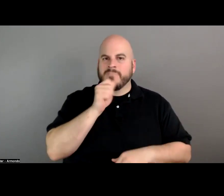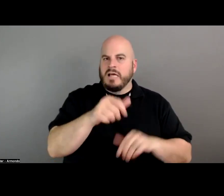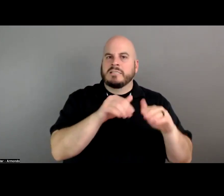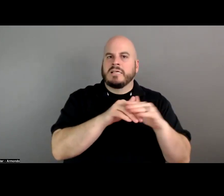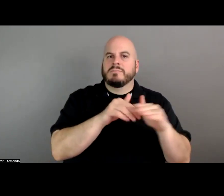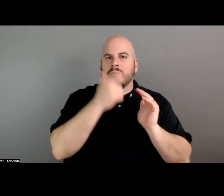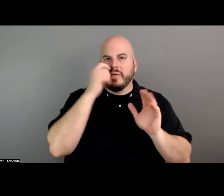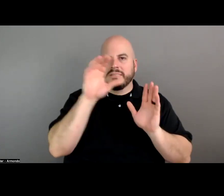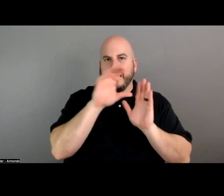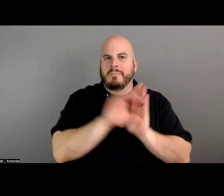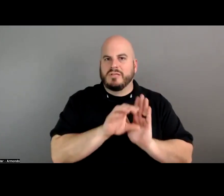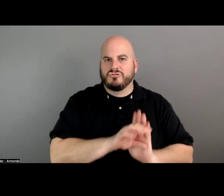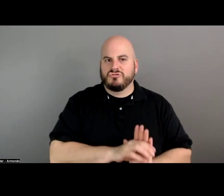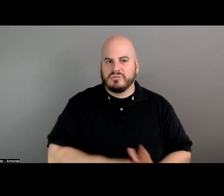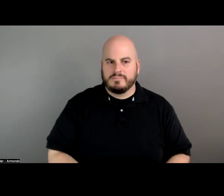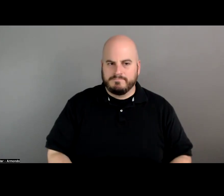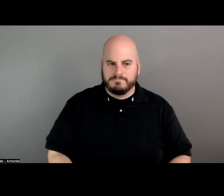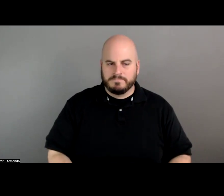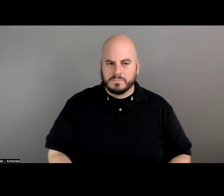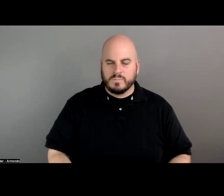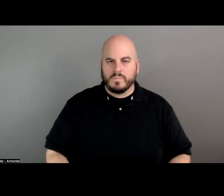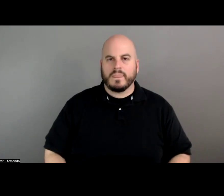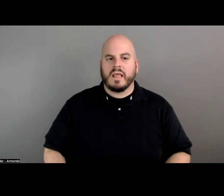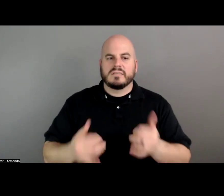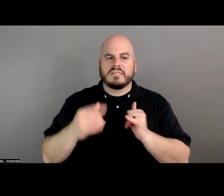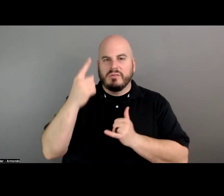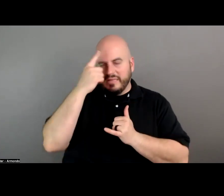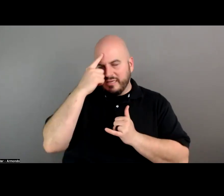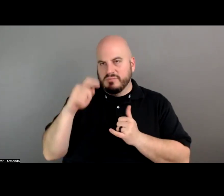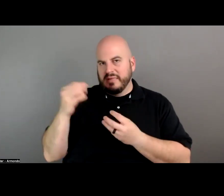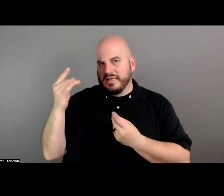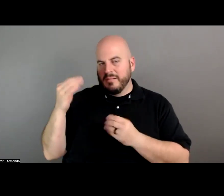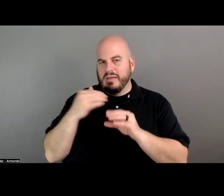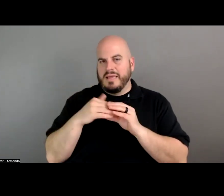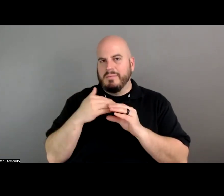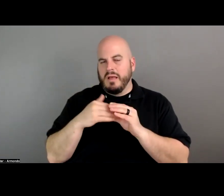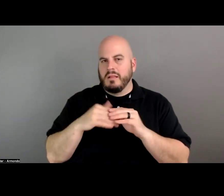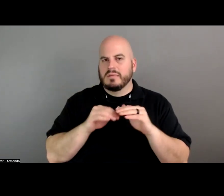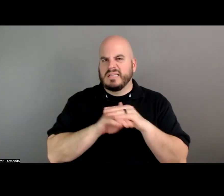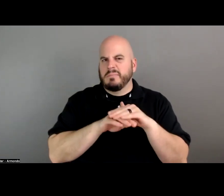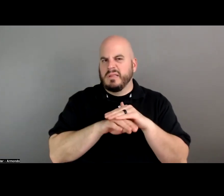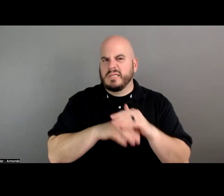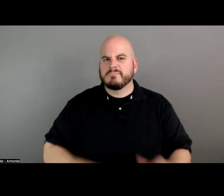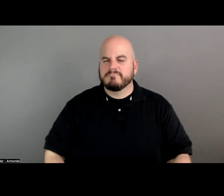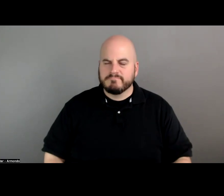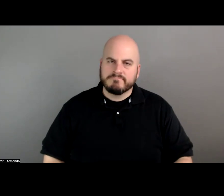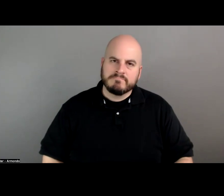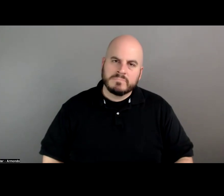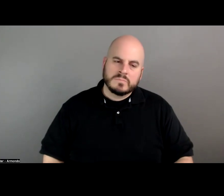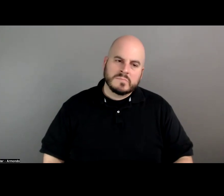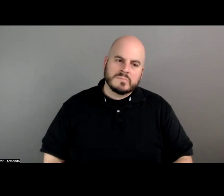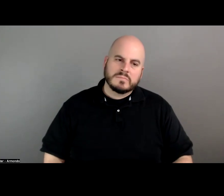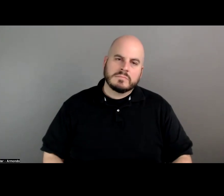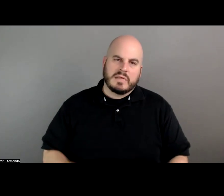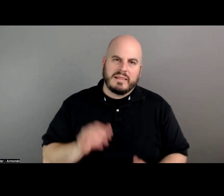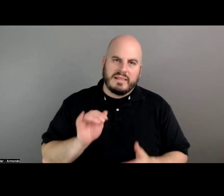image. Under all the other requirements, I still think you should be thinking about email accessibility. That's a